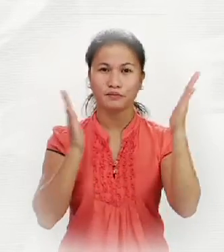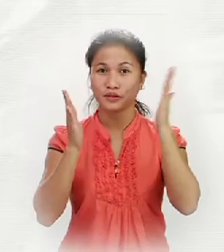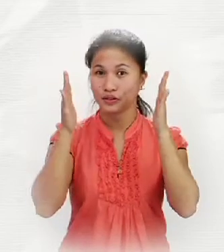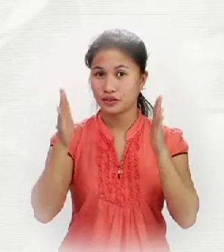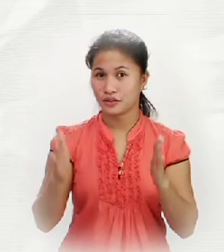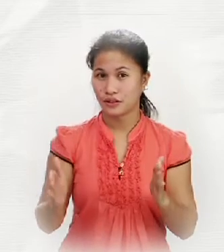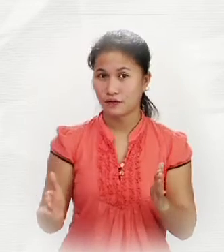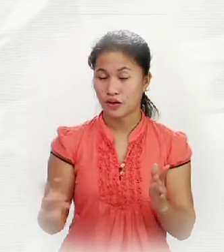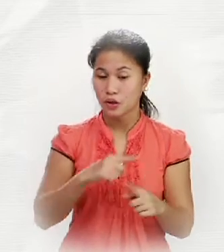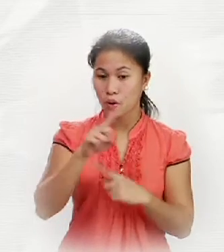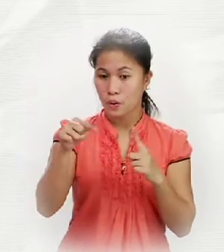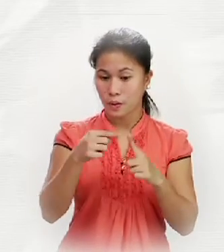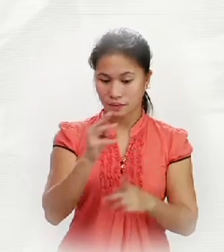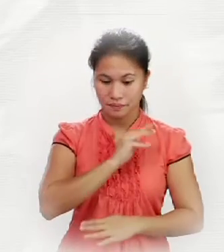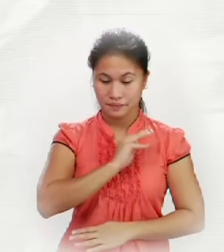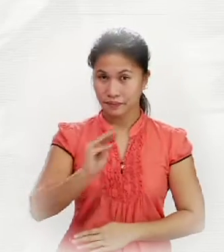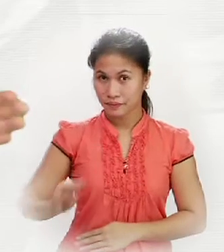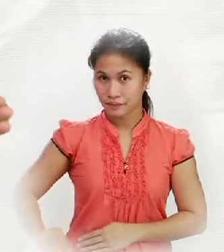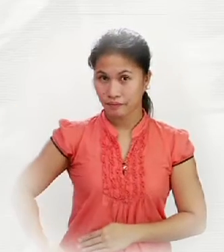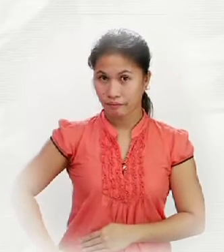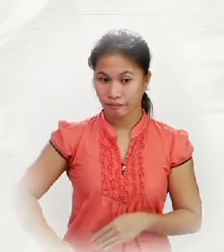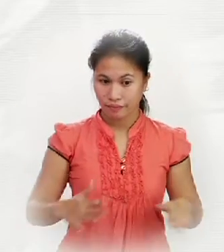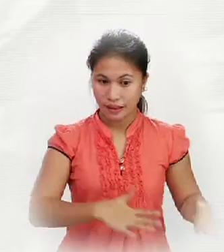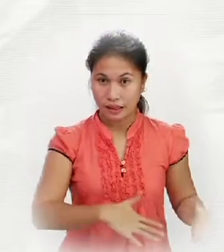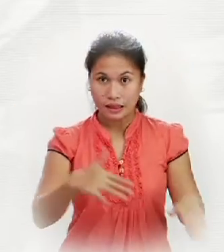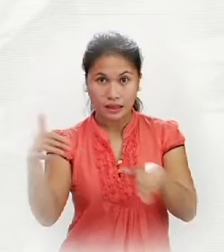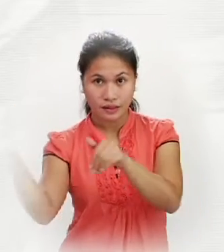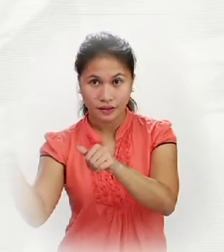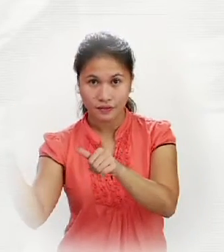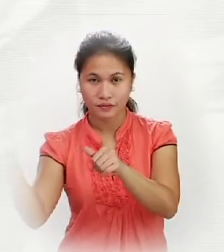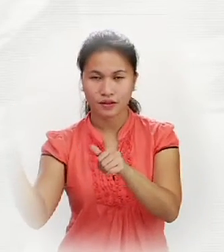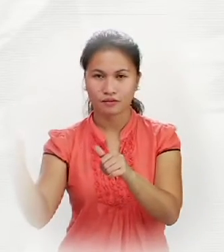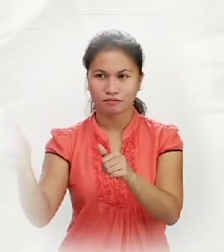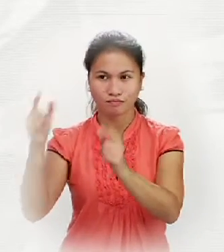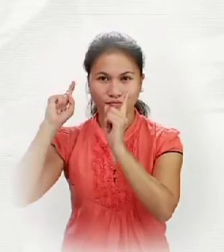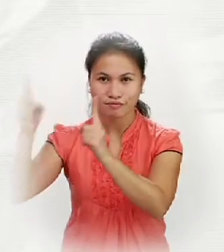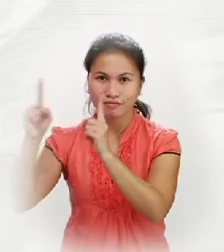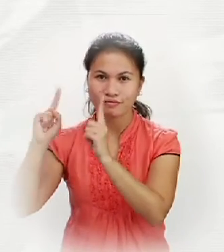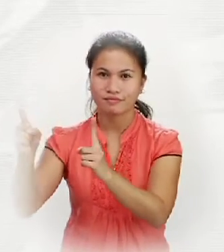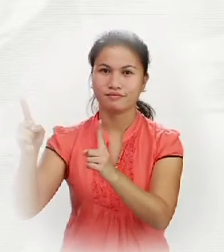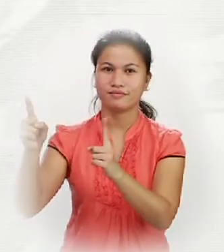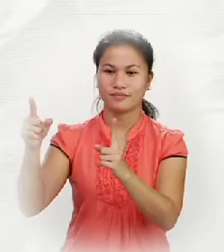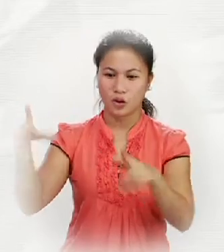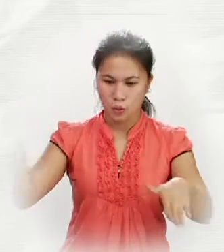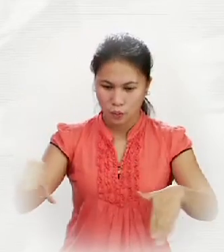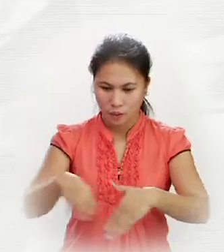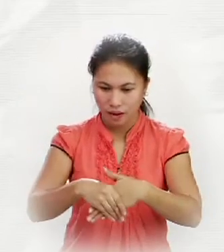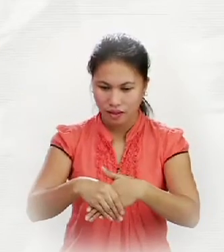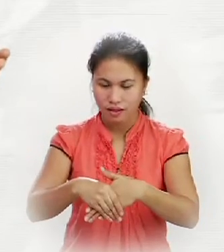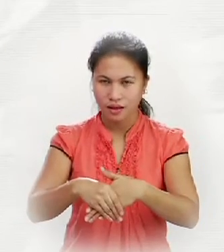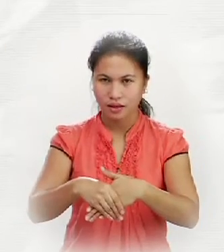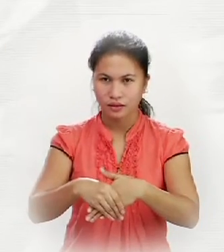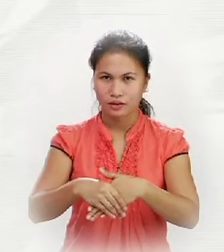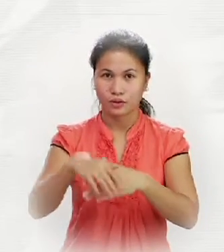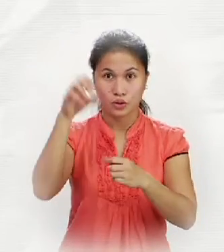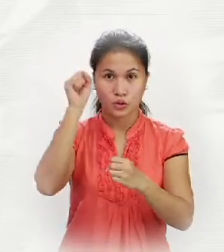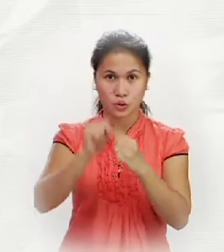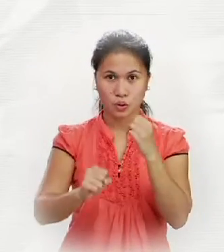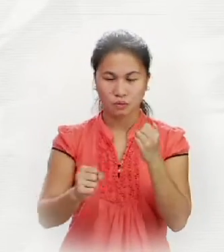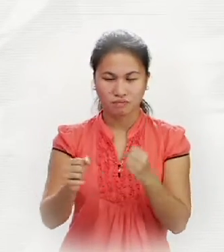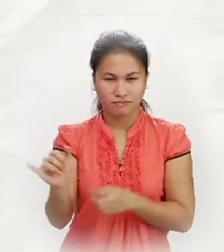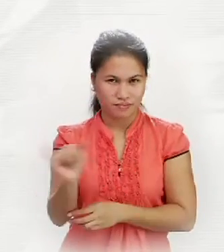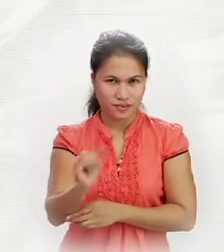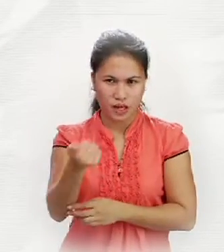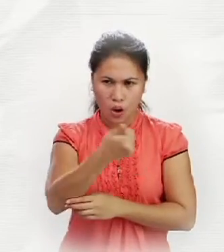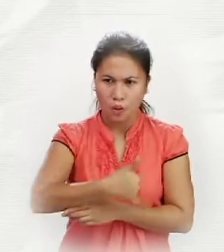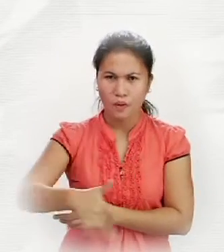the moment the master leaves to attend a wedding, and so will be away for a few days